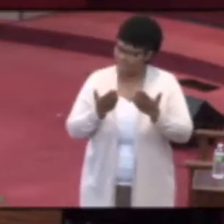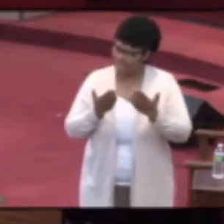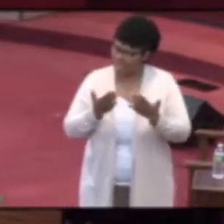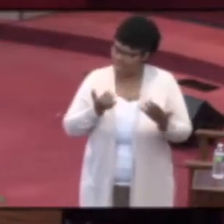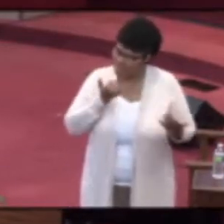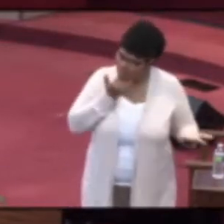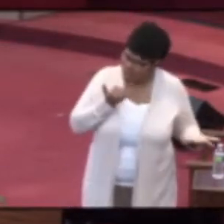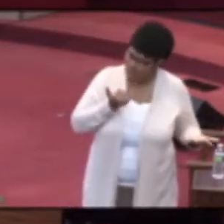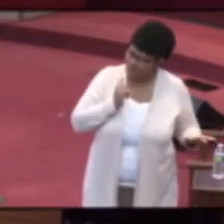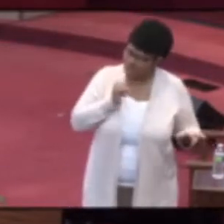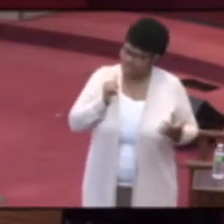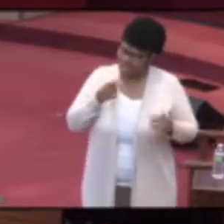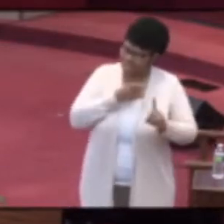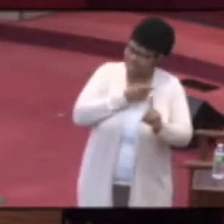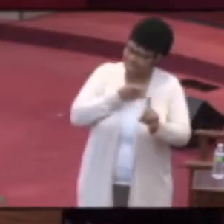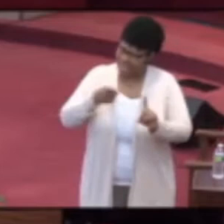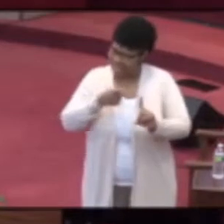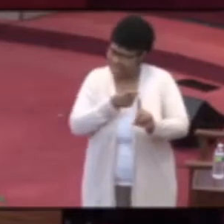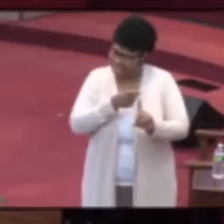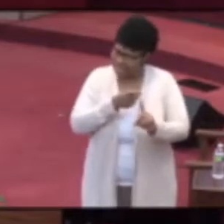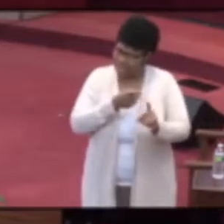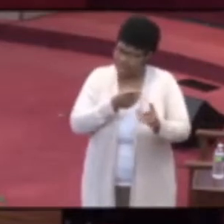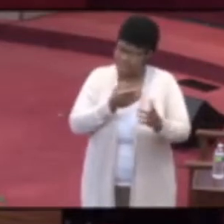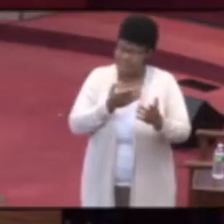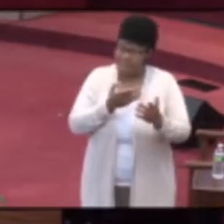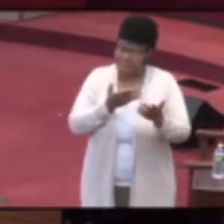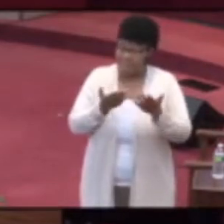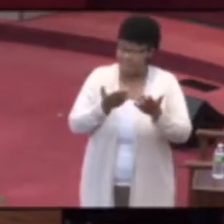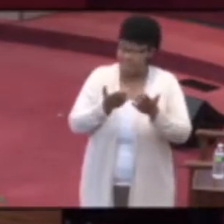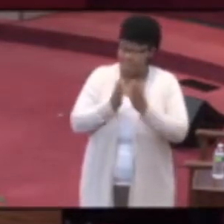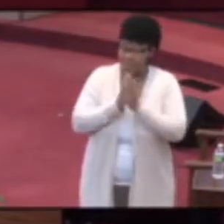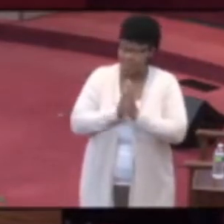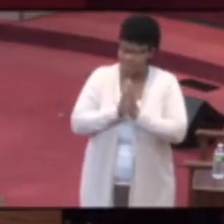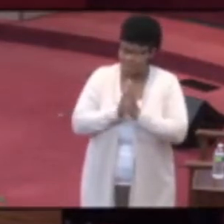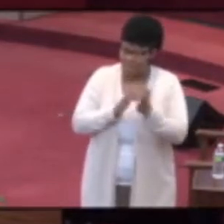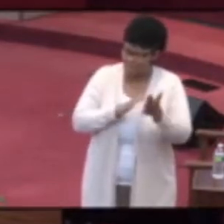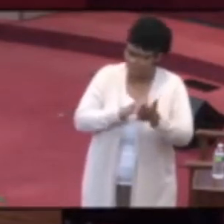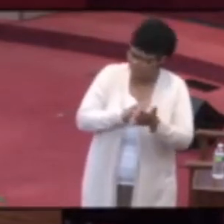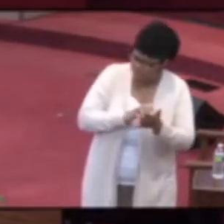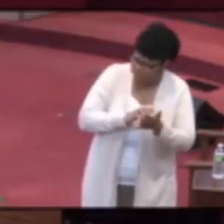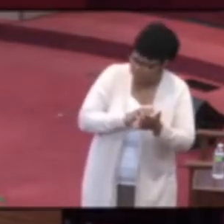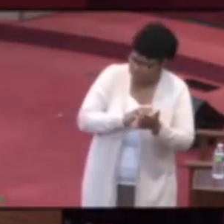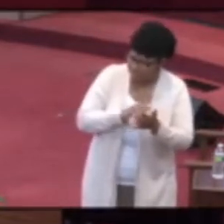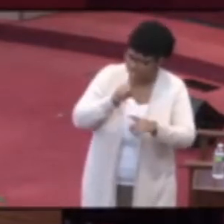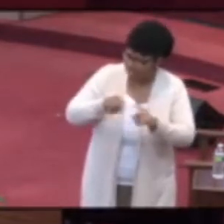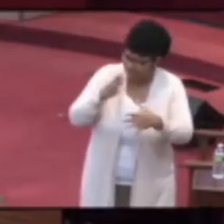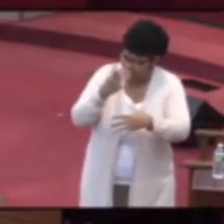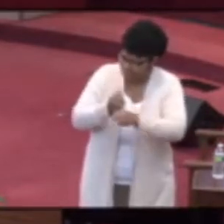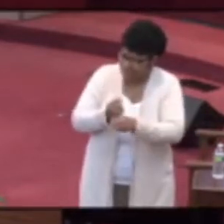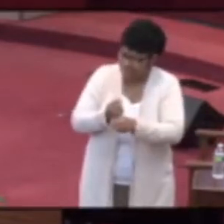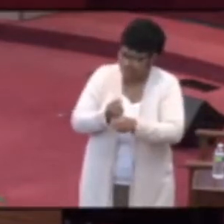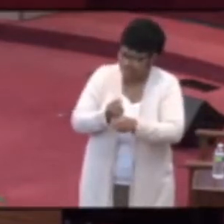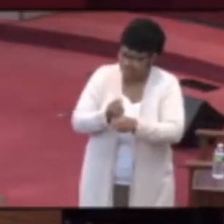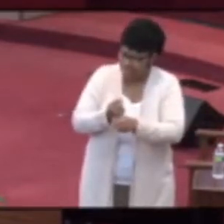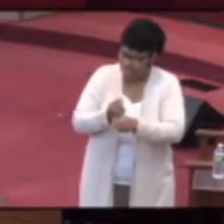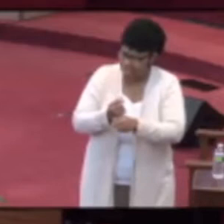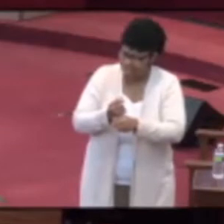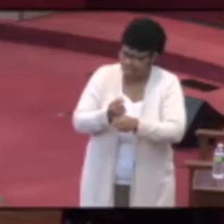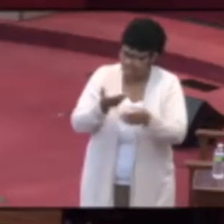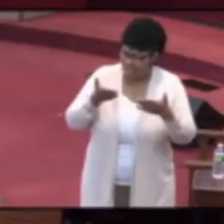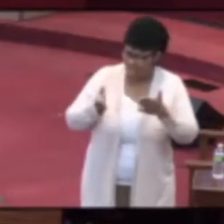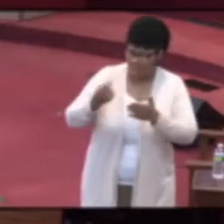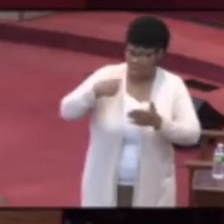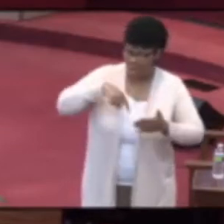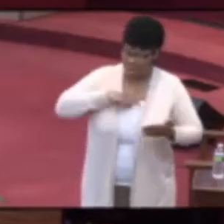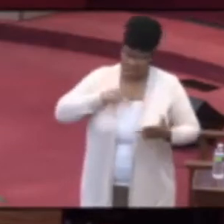misguided or misaligned. Could it be that prayer is really too fragile and uncertain to be trusted in the fashion that perhaps some